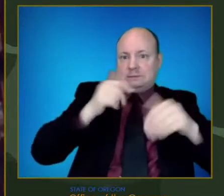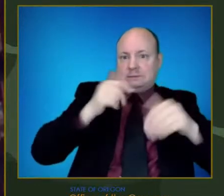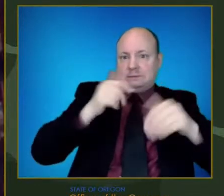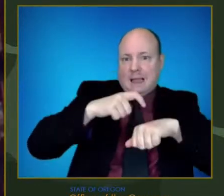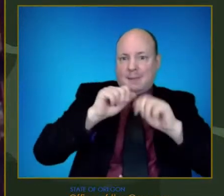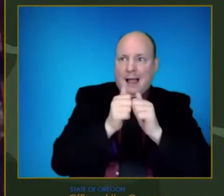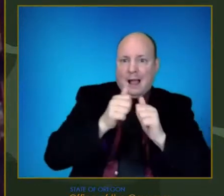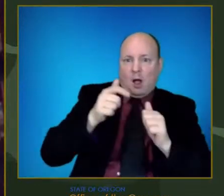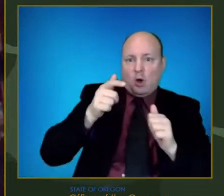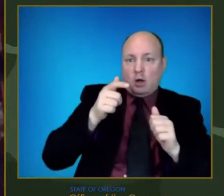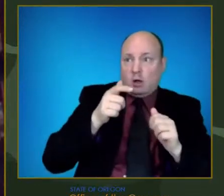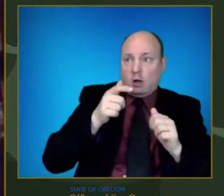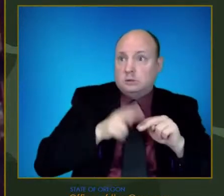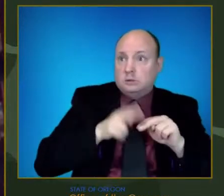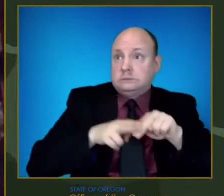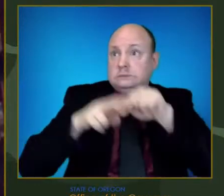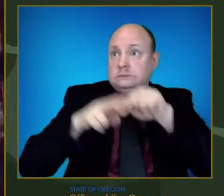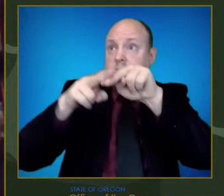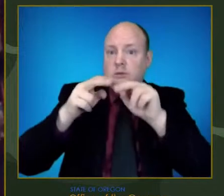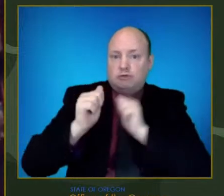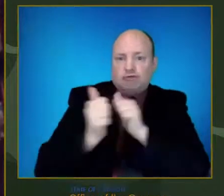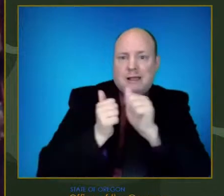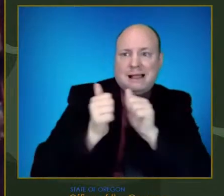higher risk level?